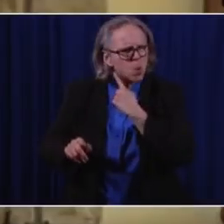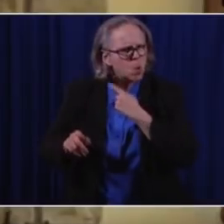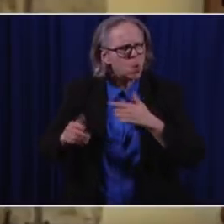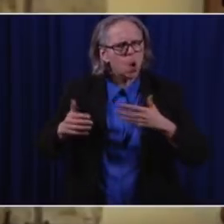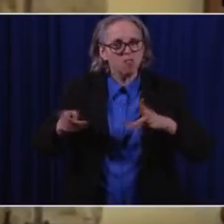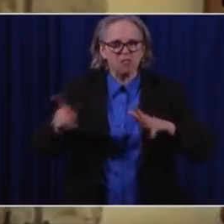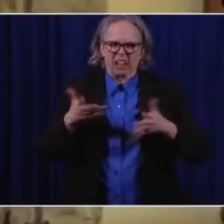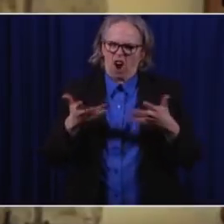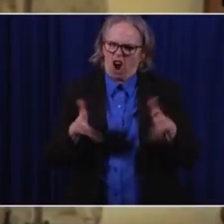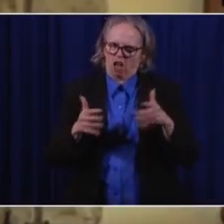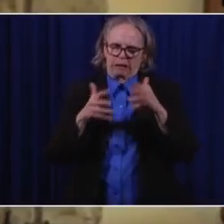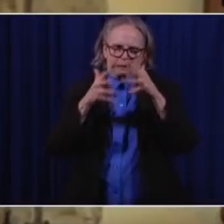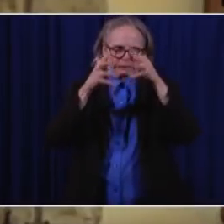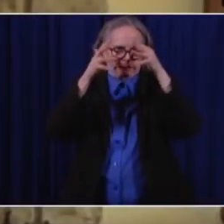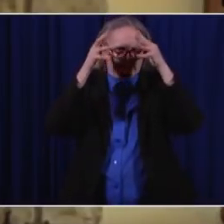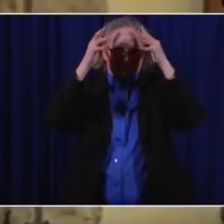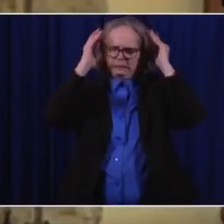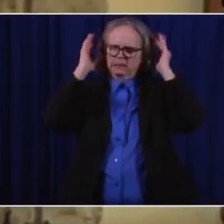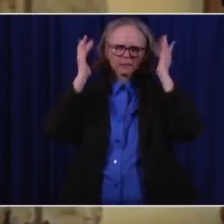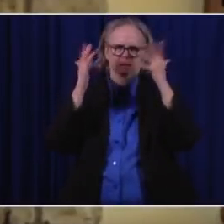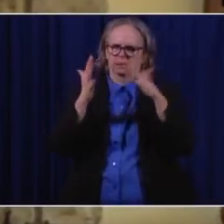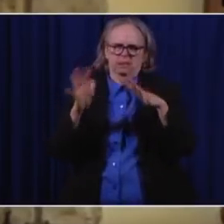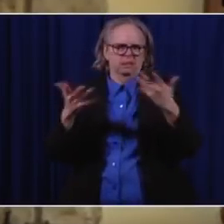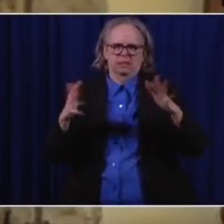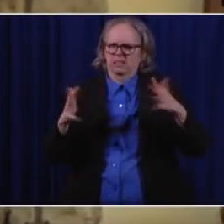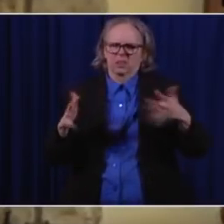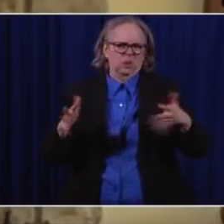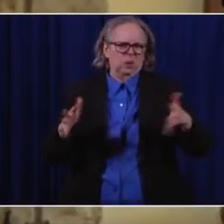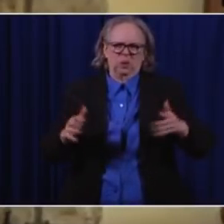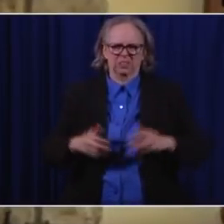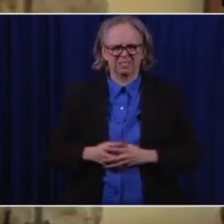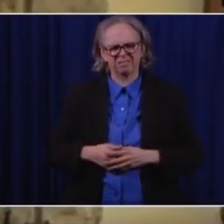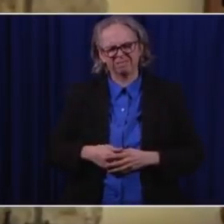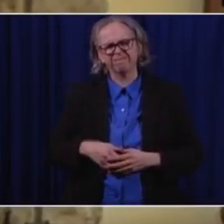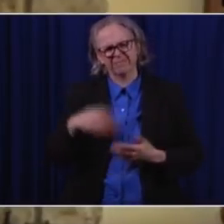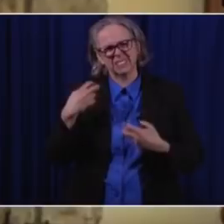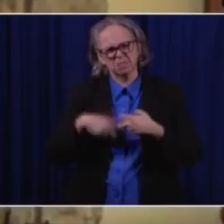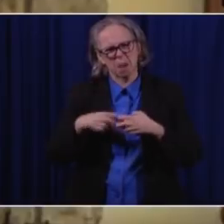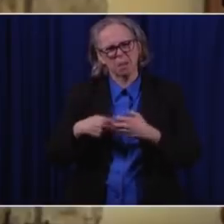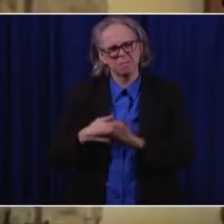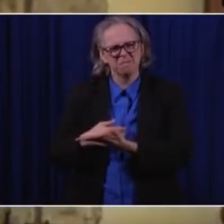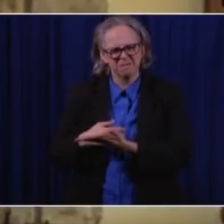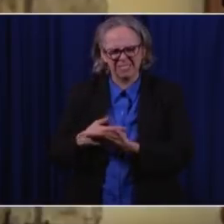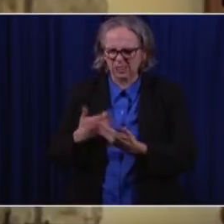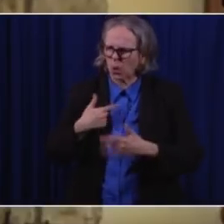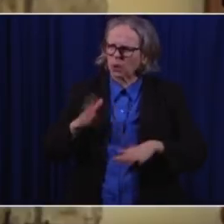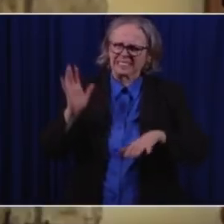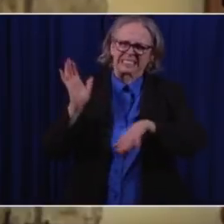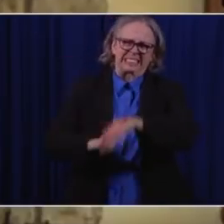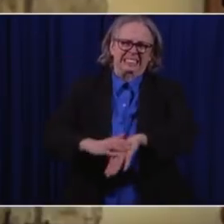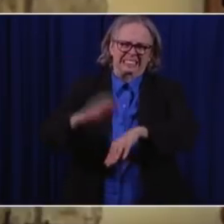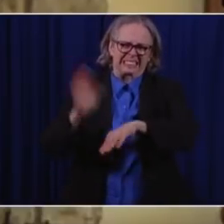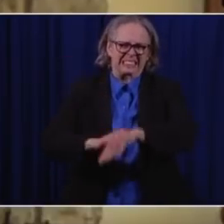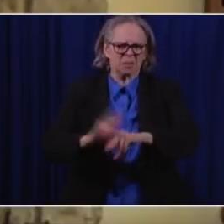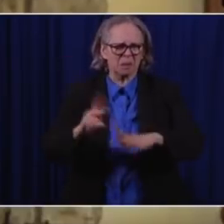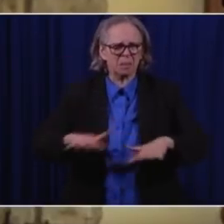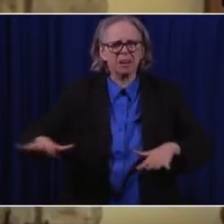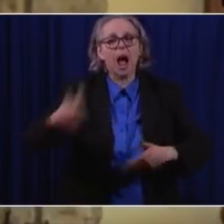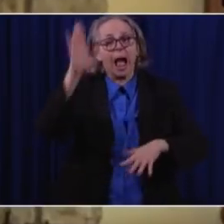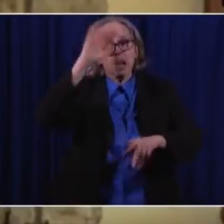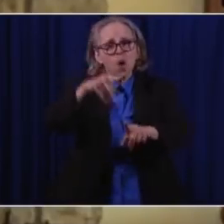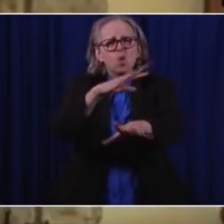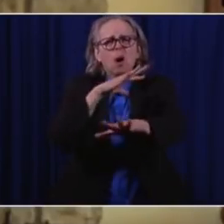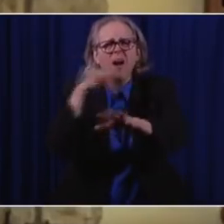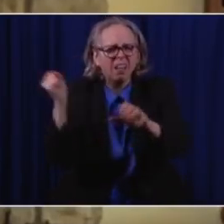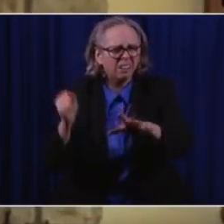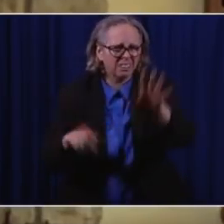that overwhelm, which is another reason we need to just, hey, we're tired, but we gotta do this,